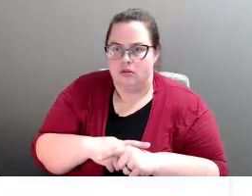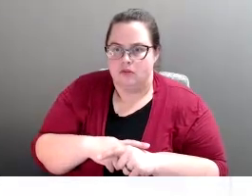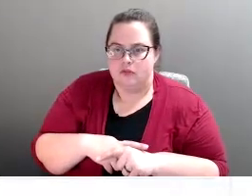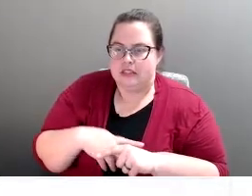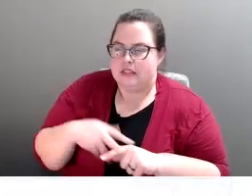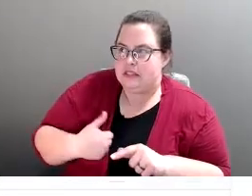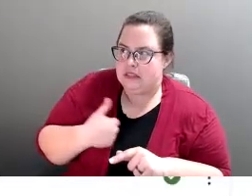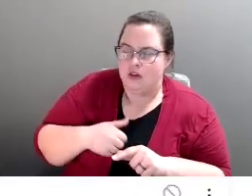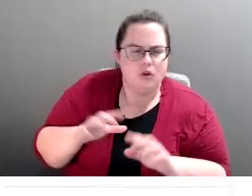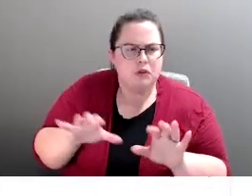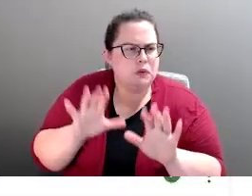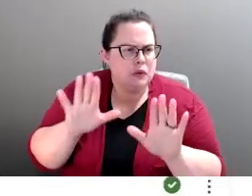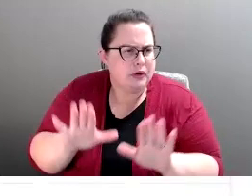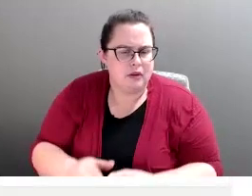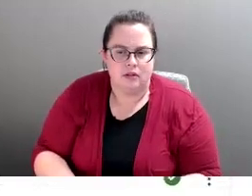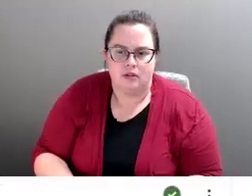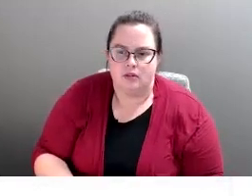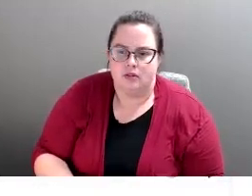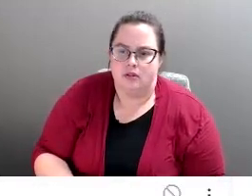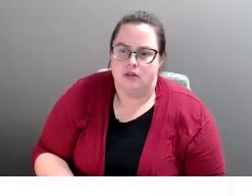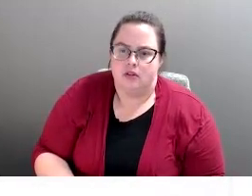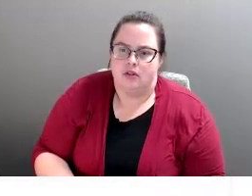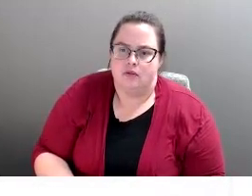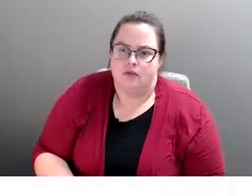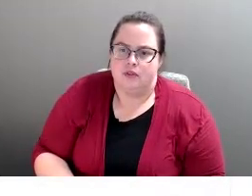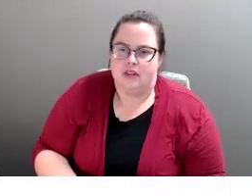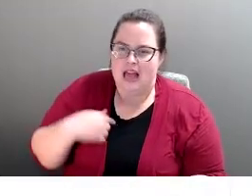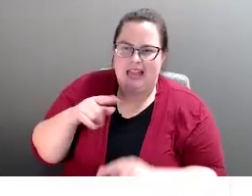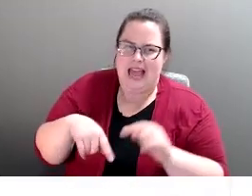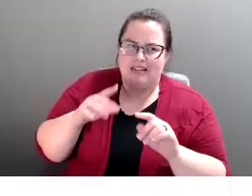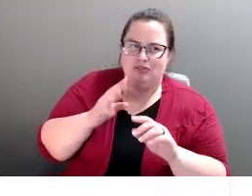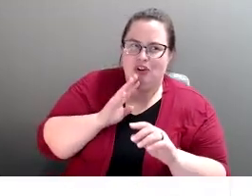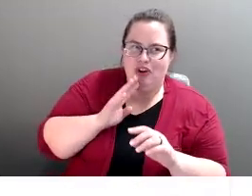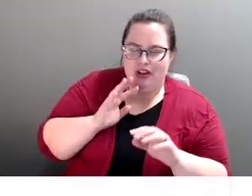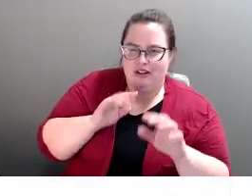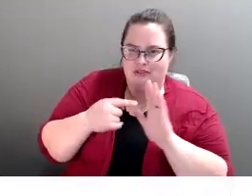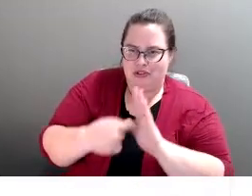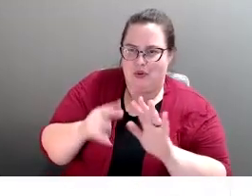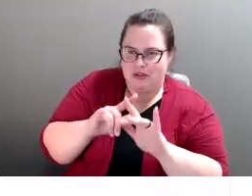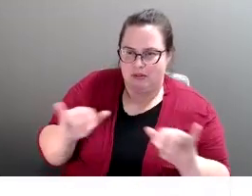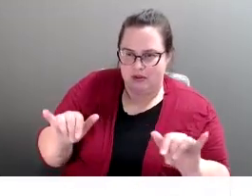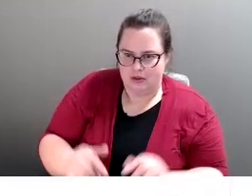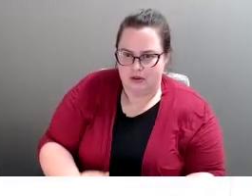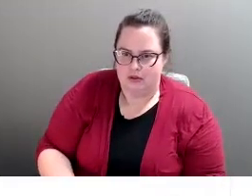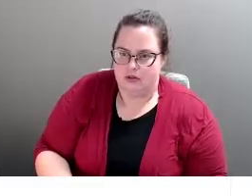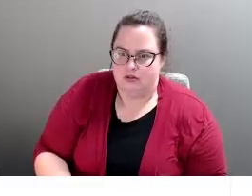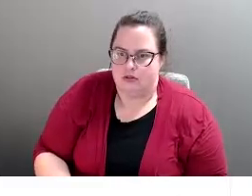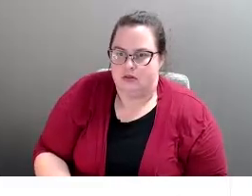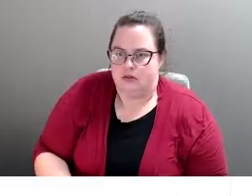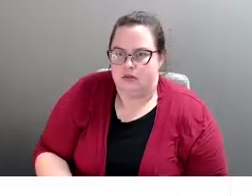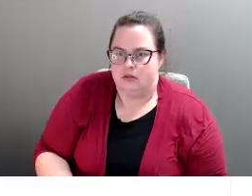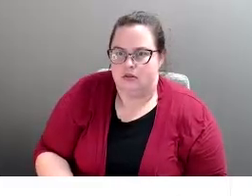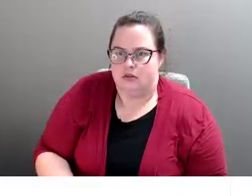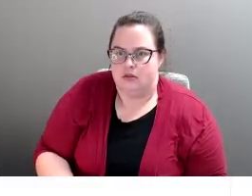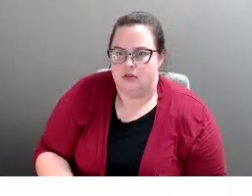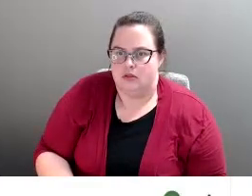Yeah, I can't talk and do things at I this. know, it's hard. Where is the one? Was it Go Flex?